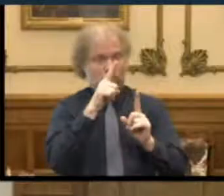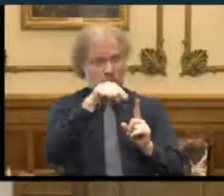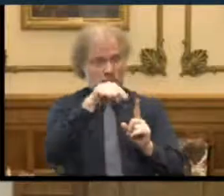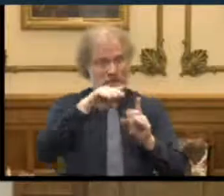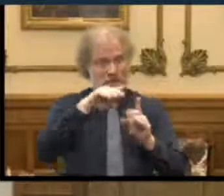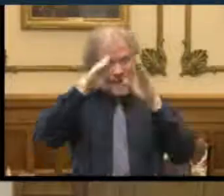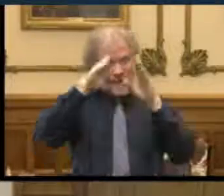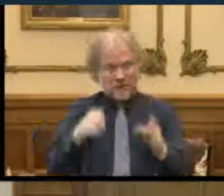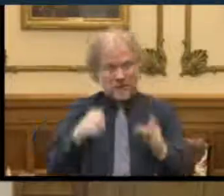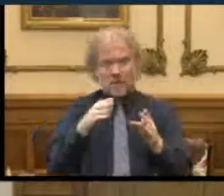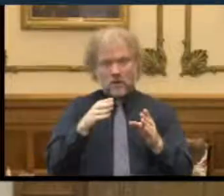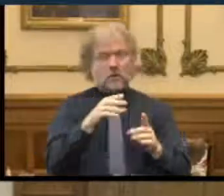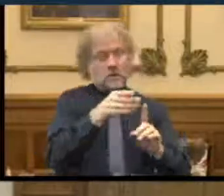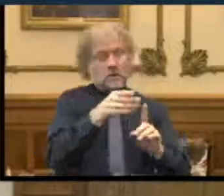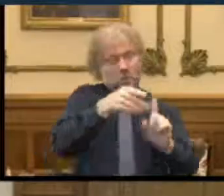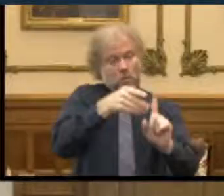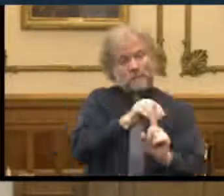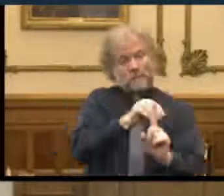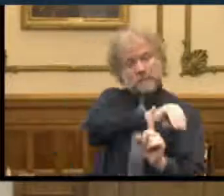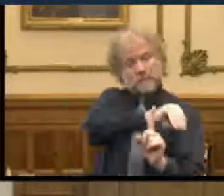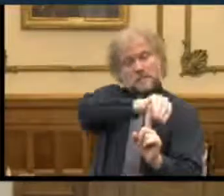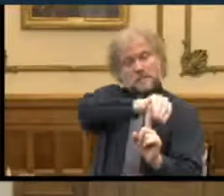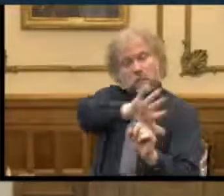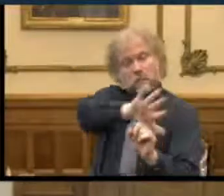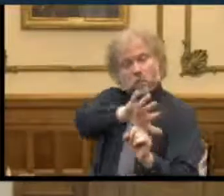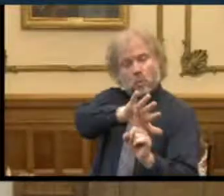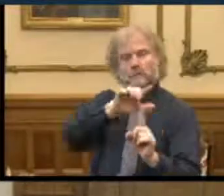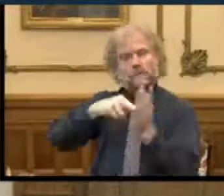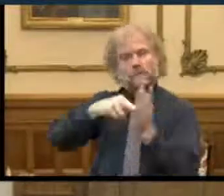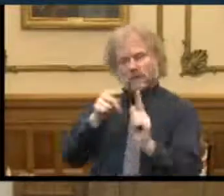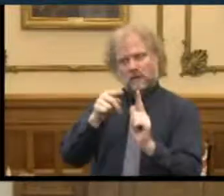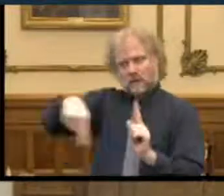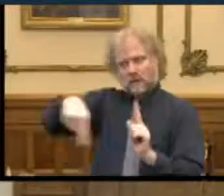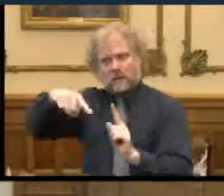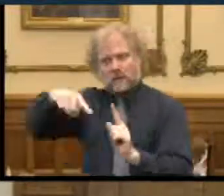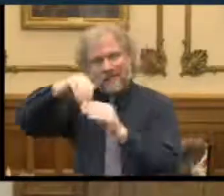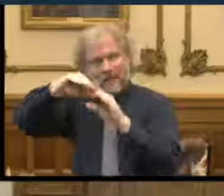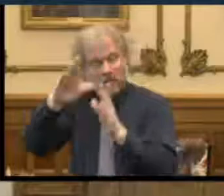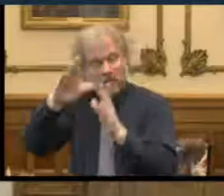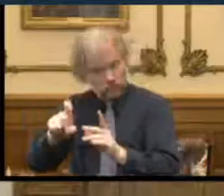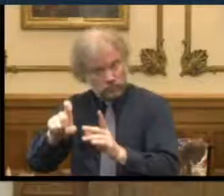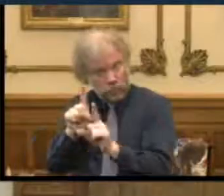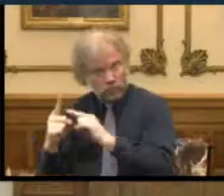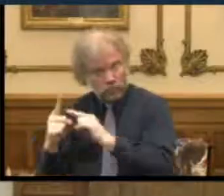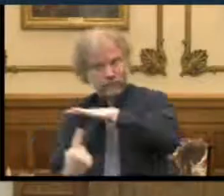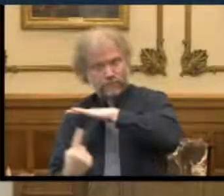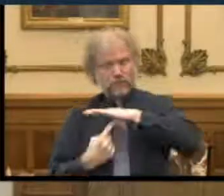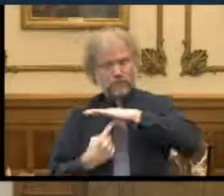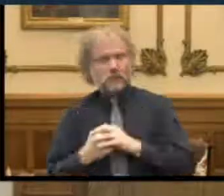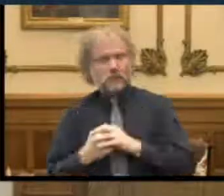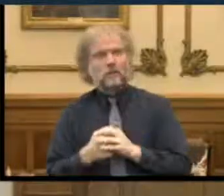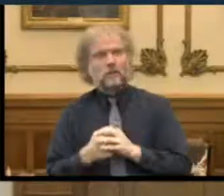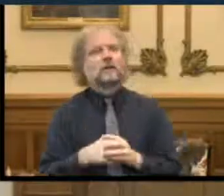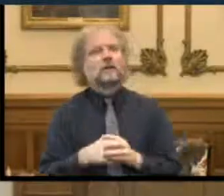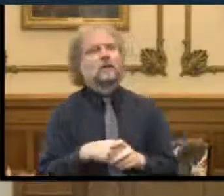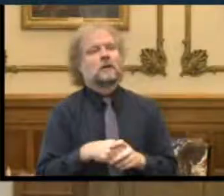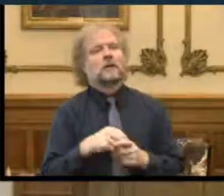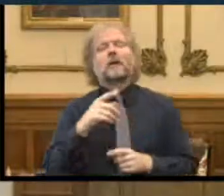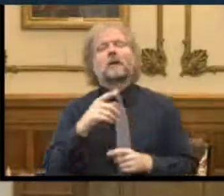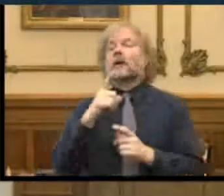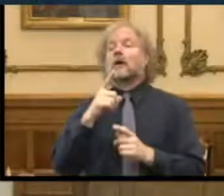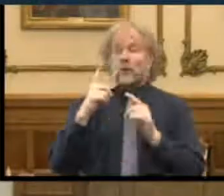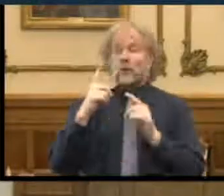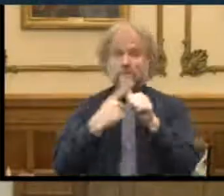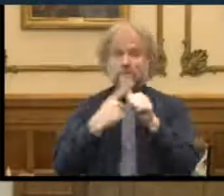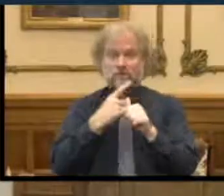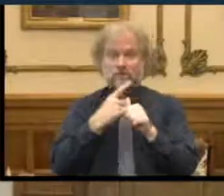person has been exposed, should the other people in the household also be quarantining with them? Yep. First, we'll go to not Dr. Dan, but Dr.